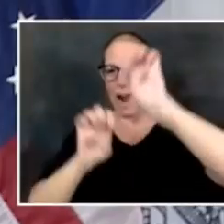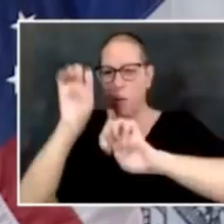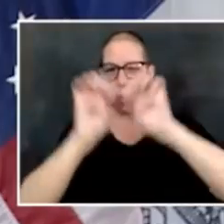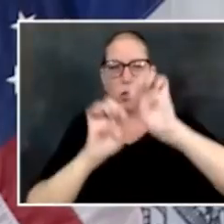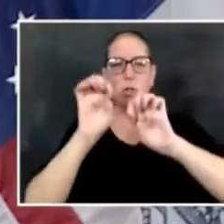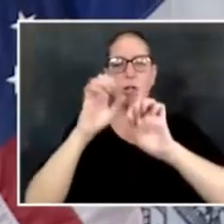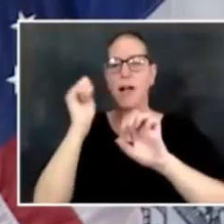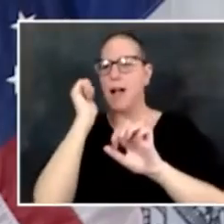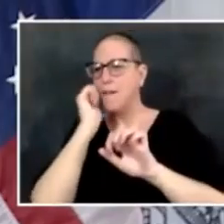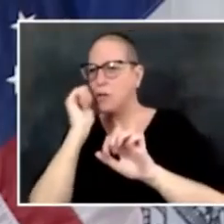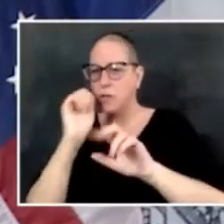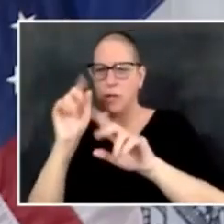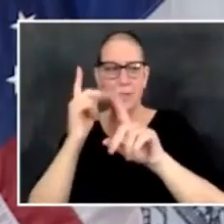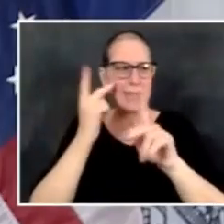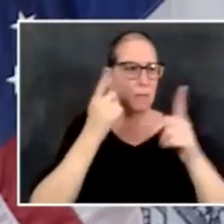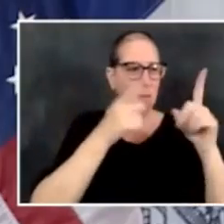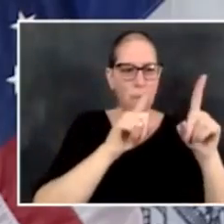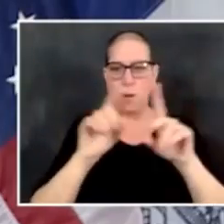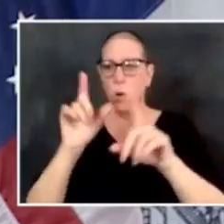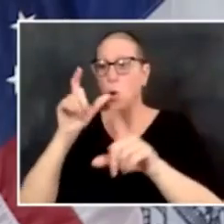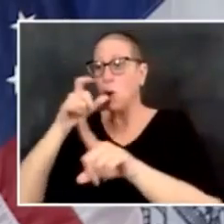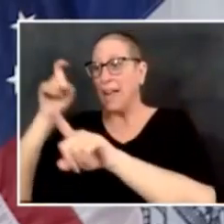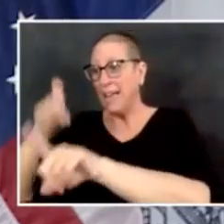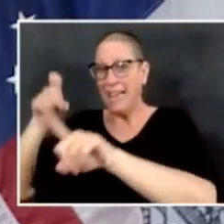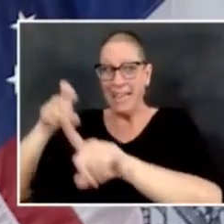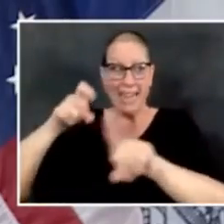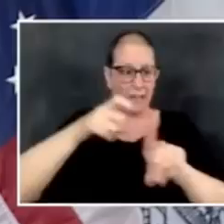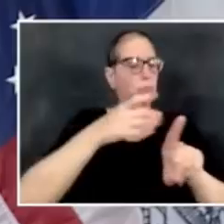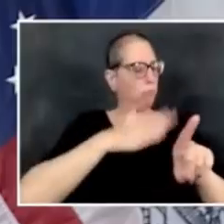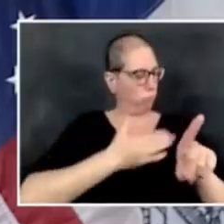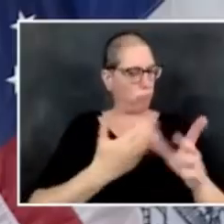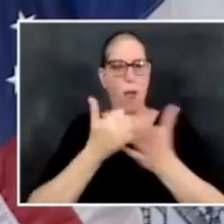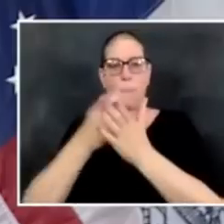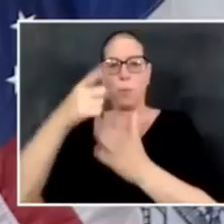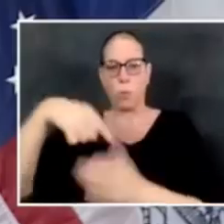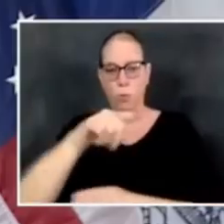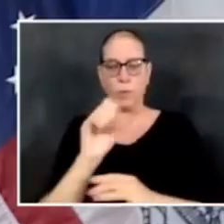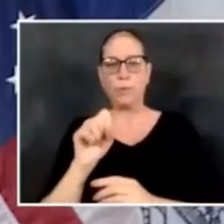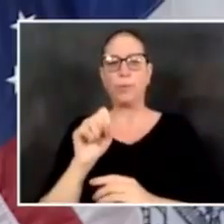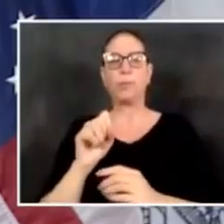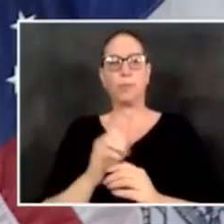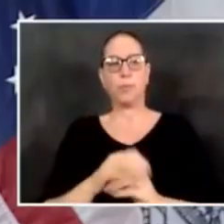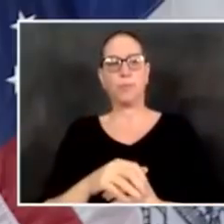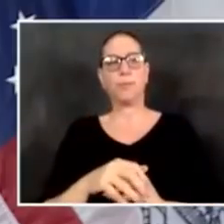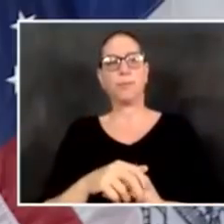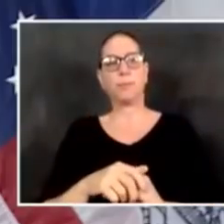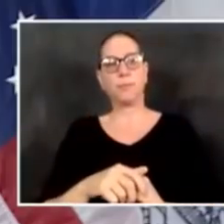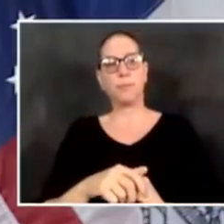outstanding, and they've been focused on some of the hospitals that have really borne the brunt in this crisis.